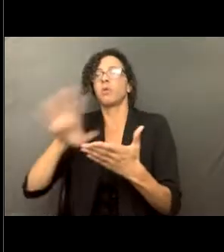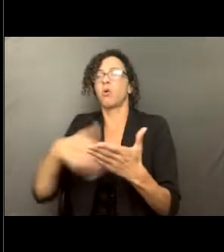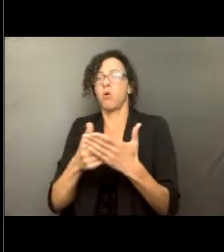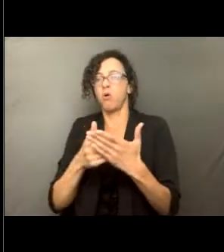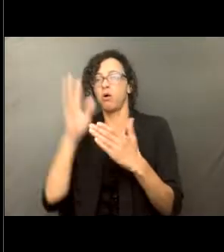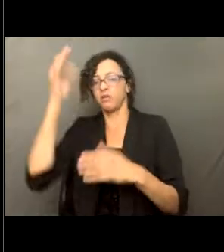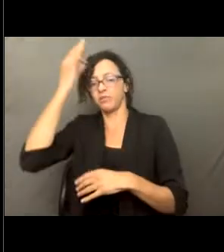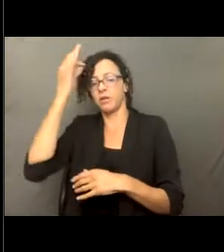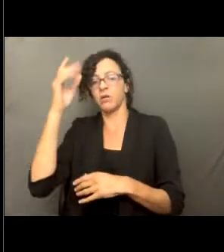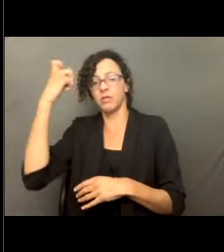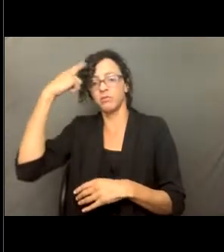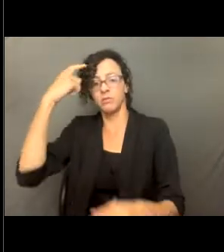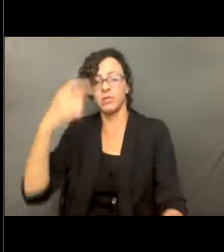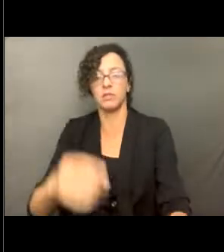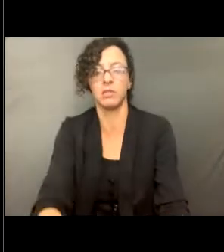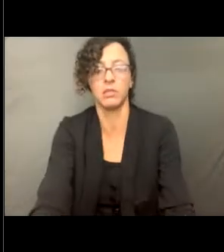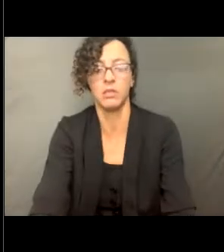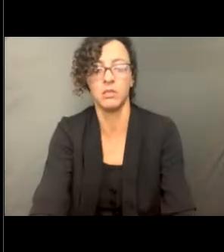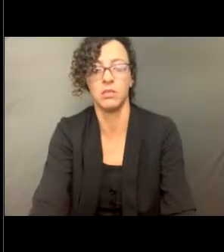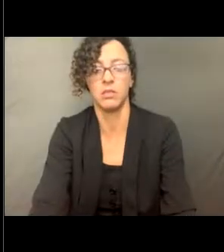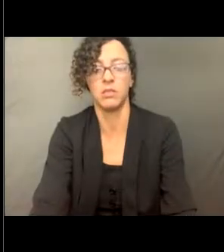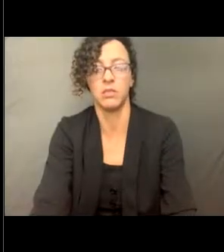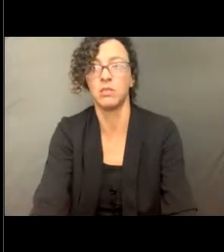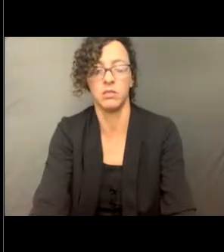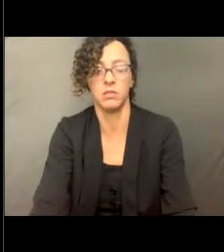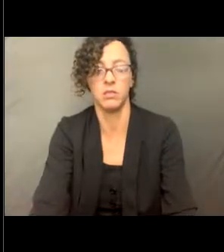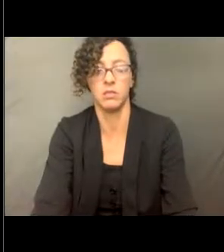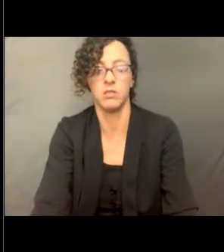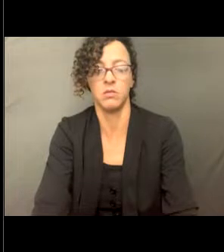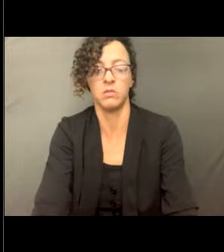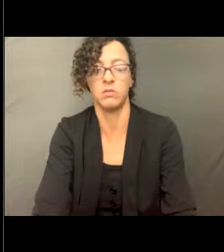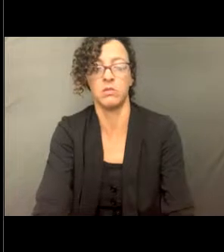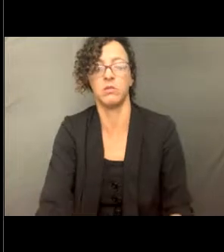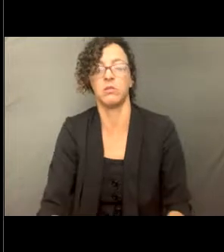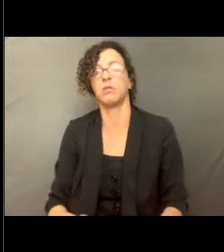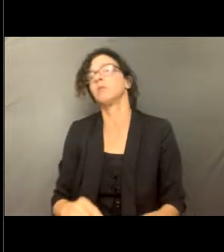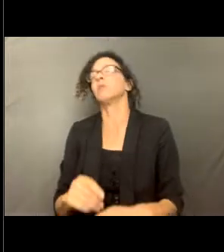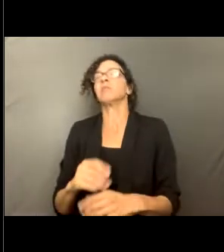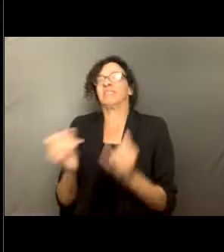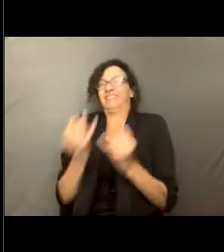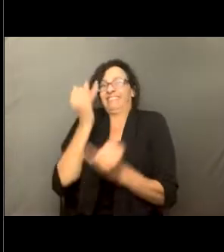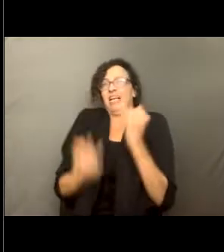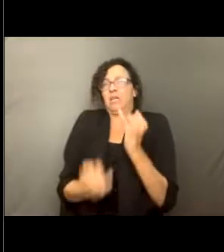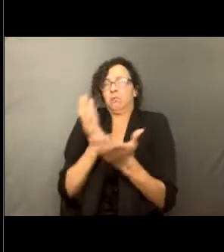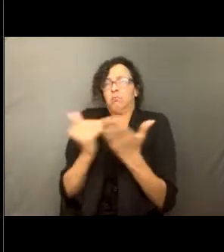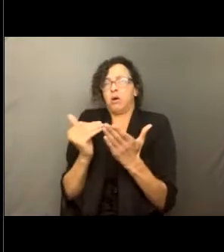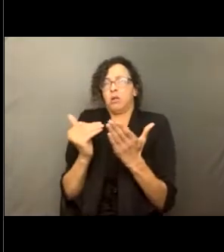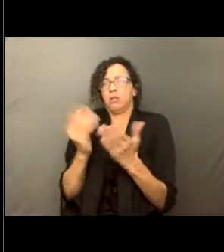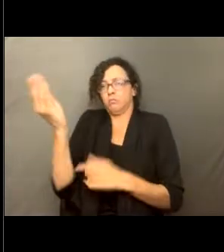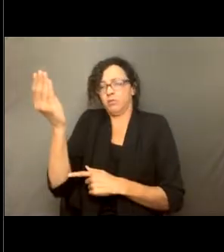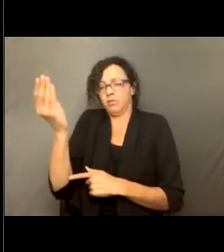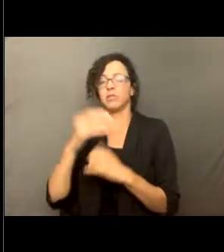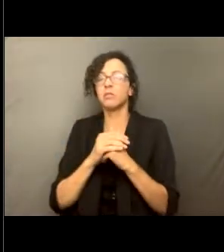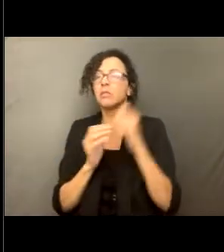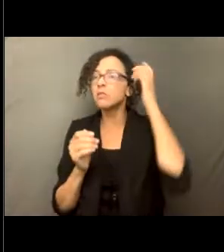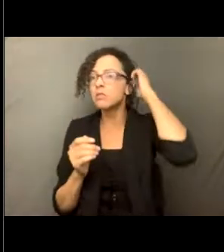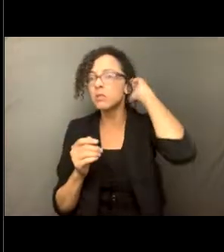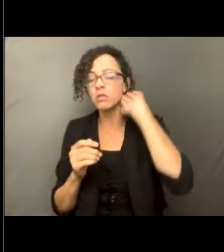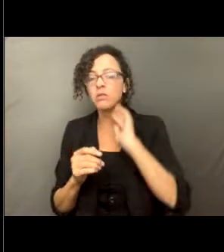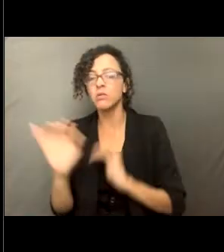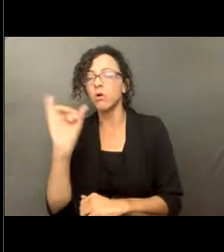it's a lot of the stuff you heard here in the last presentation, a lot of that detail that's going to be in there. But then it's also the